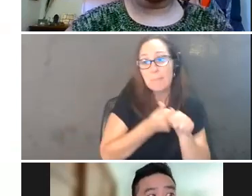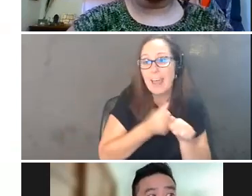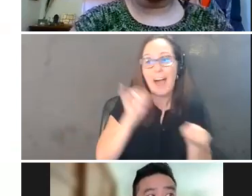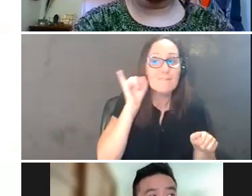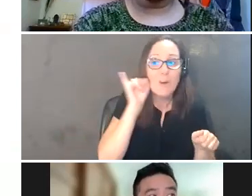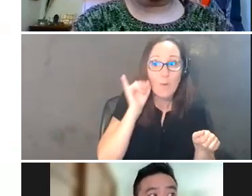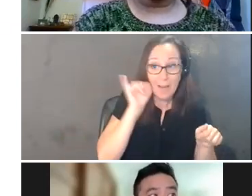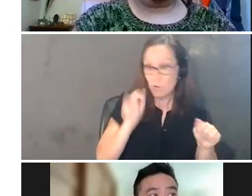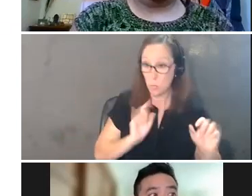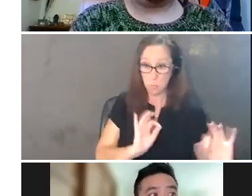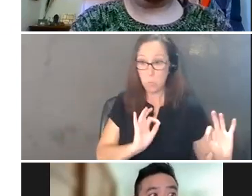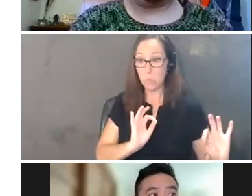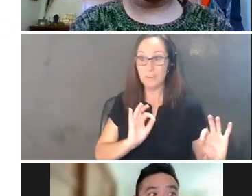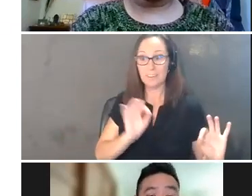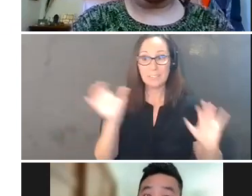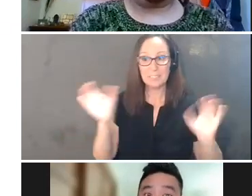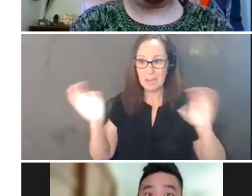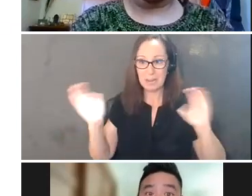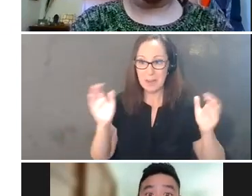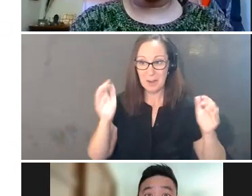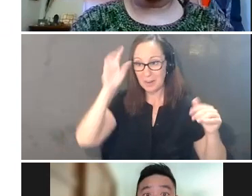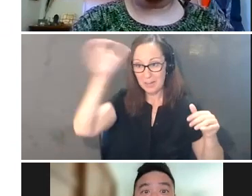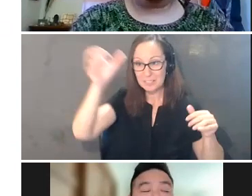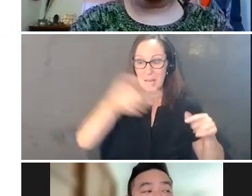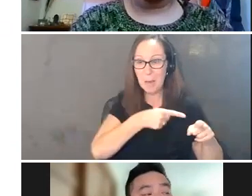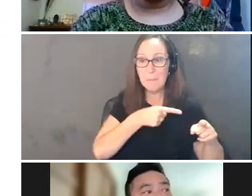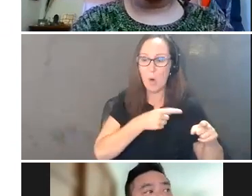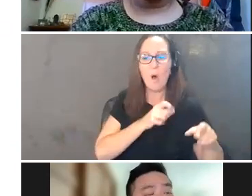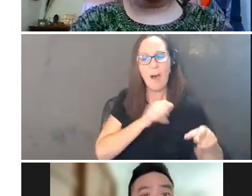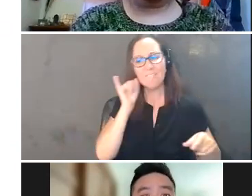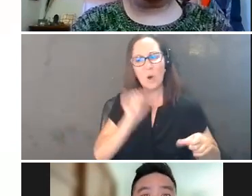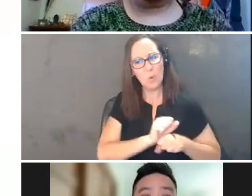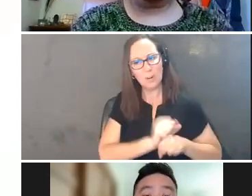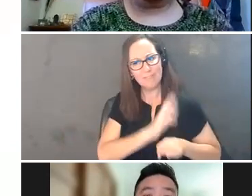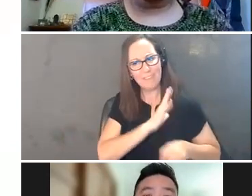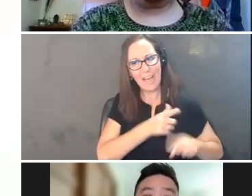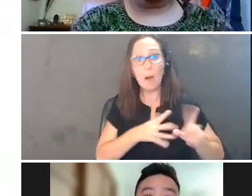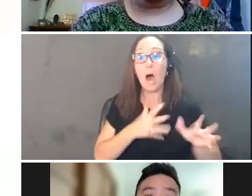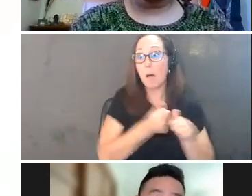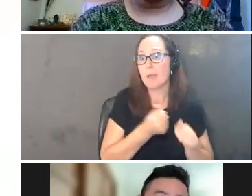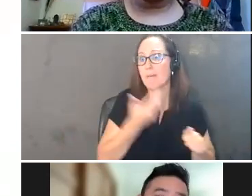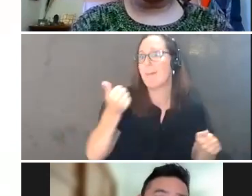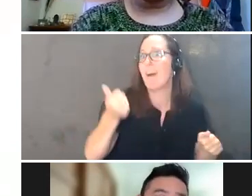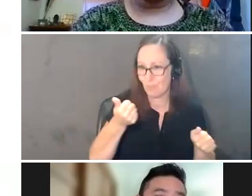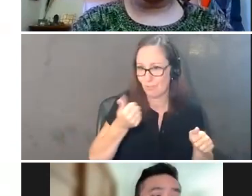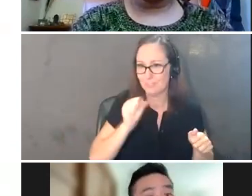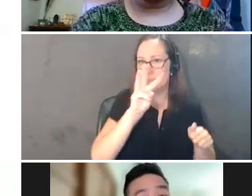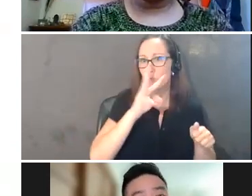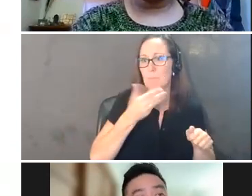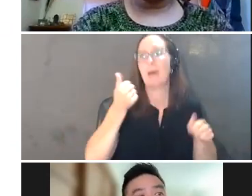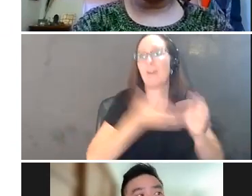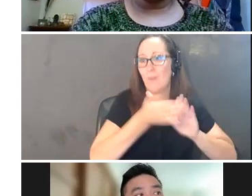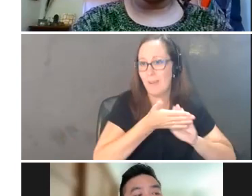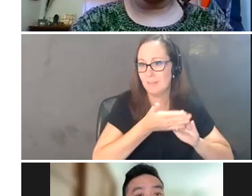iPhone probably works really well right now, but let's update and get you the latest software, right? So we have studies that show that people who had already had COVID but